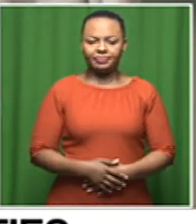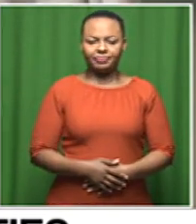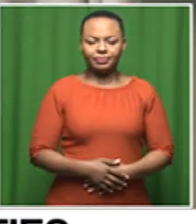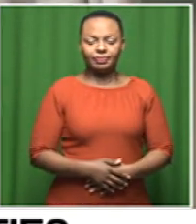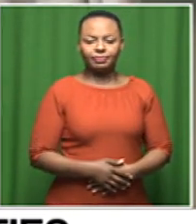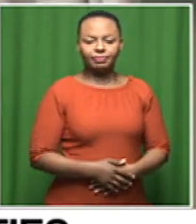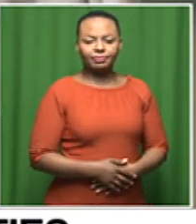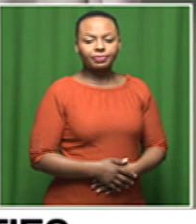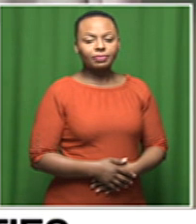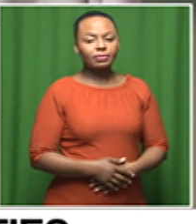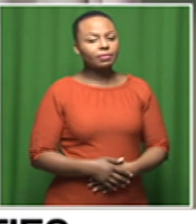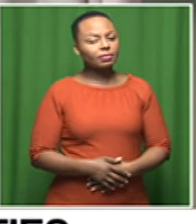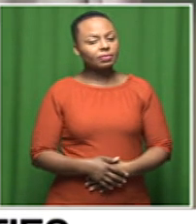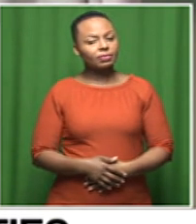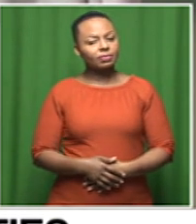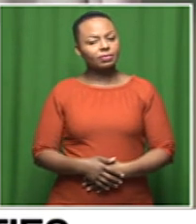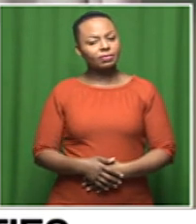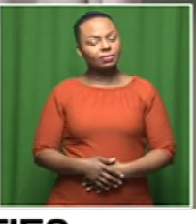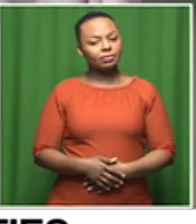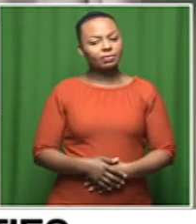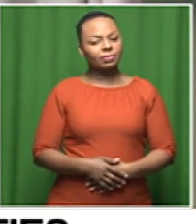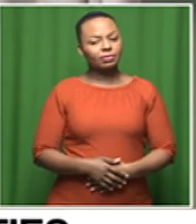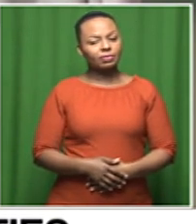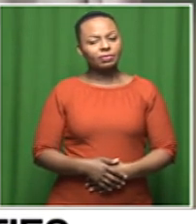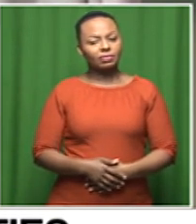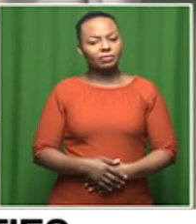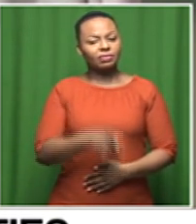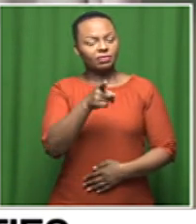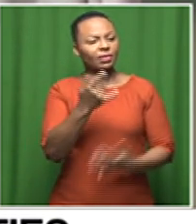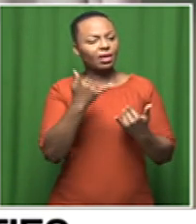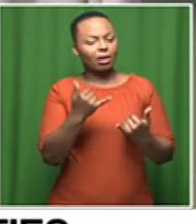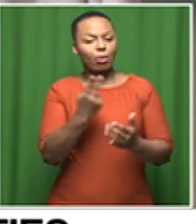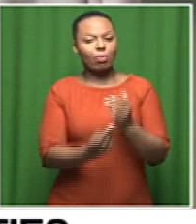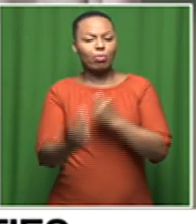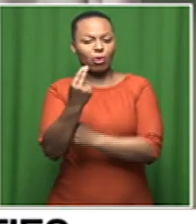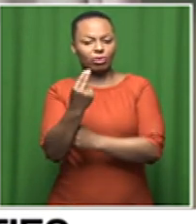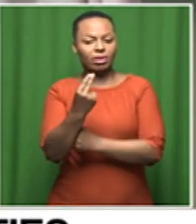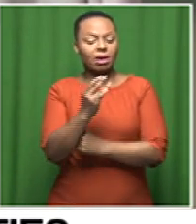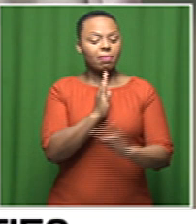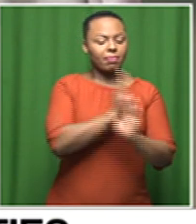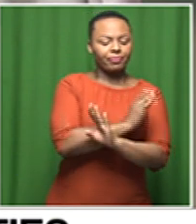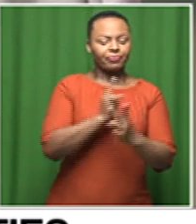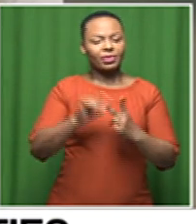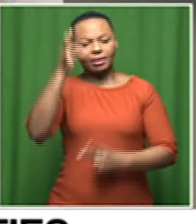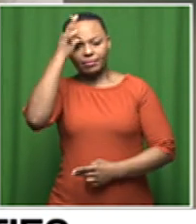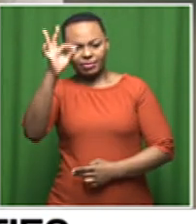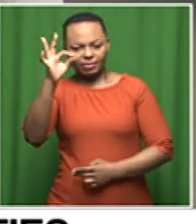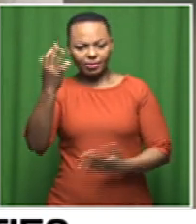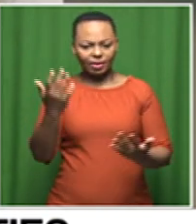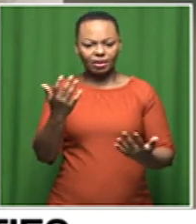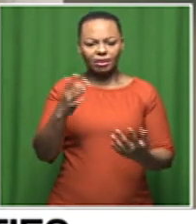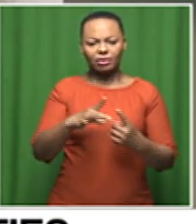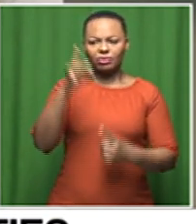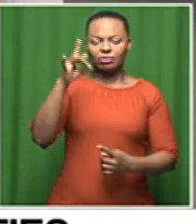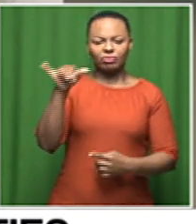the good treatment that you receive, or rather the bad treatment from both public and private. I wouldn't really